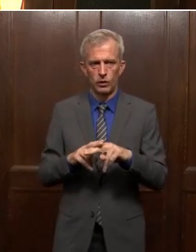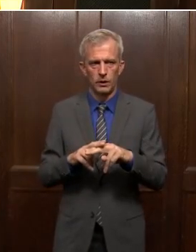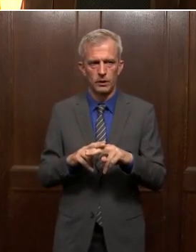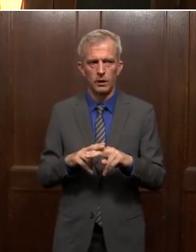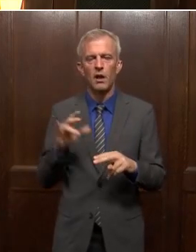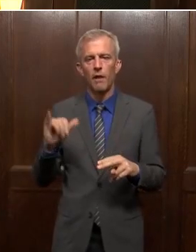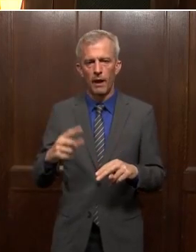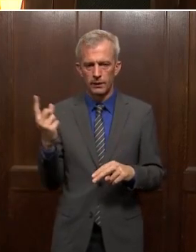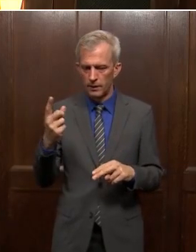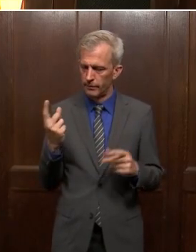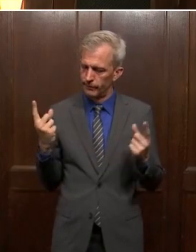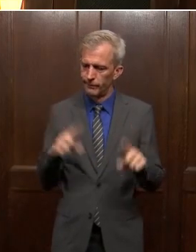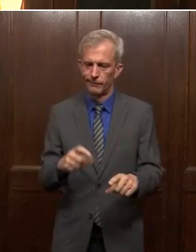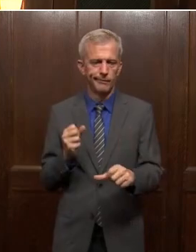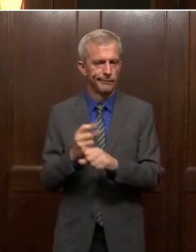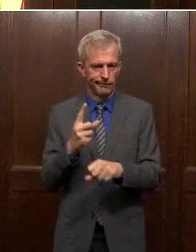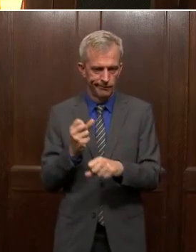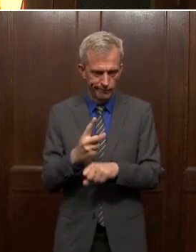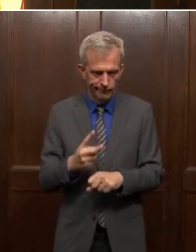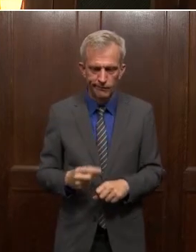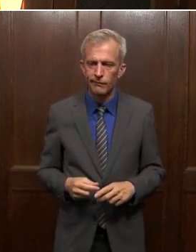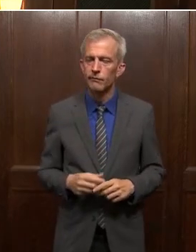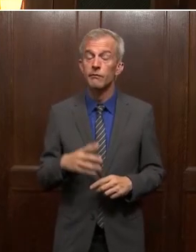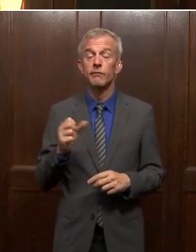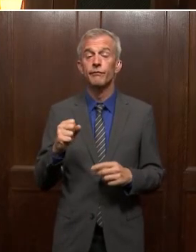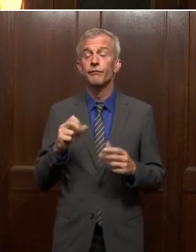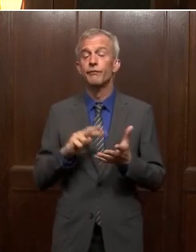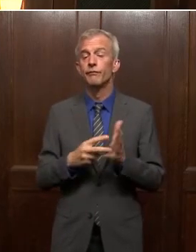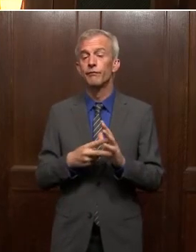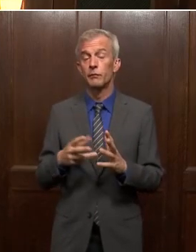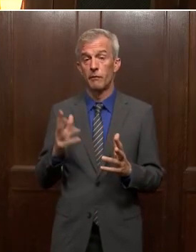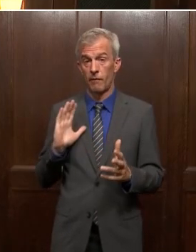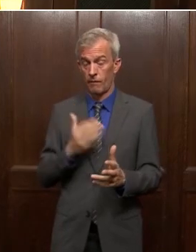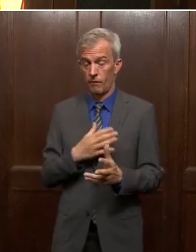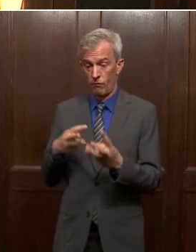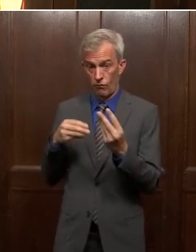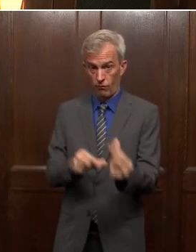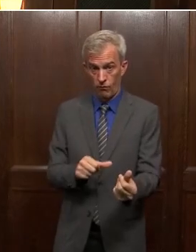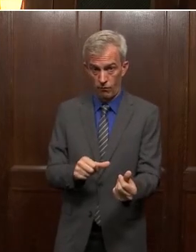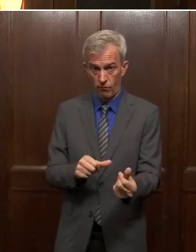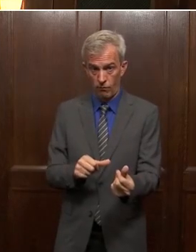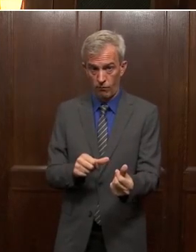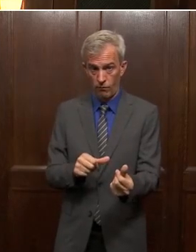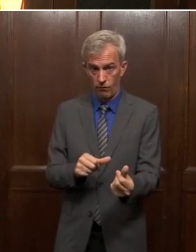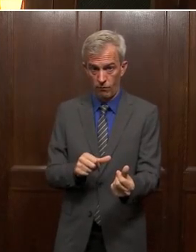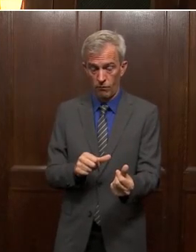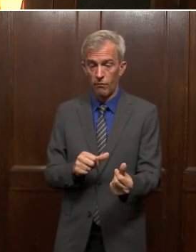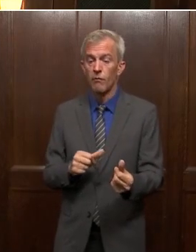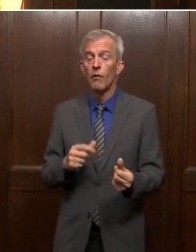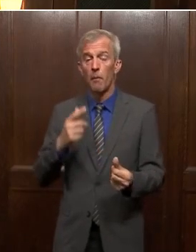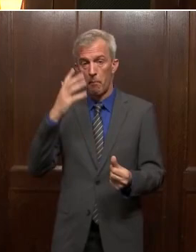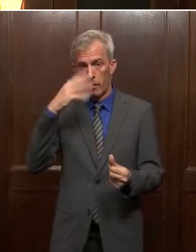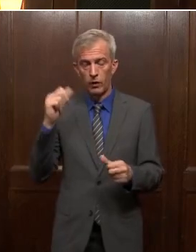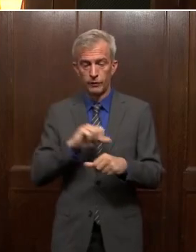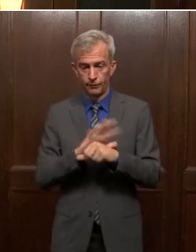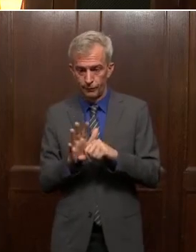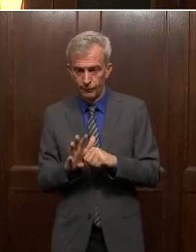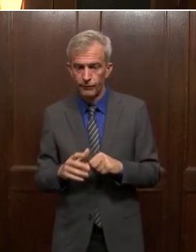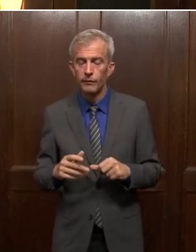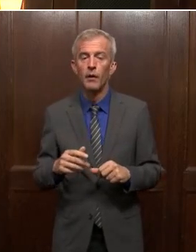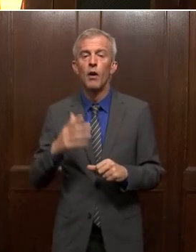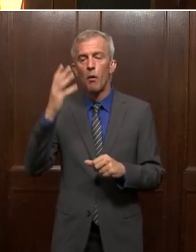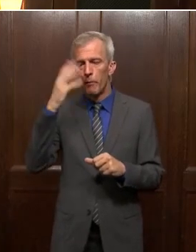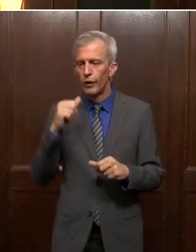that is something that happens every single year. So in other words, the expenses that we have brought on by COVID-19, brought on by